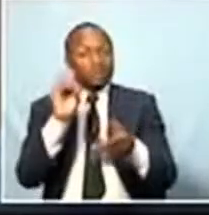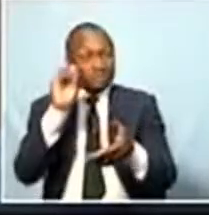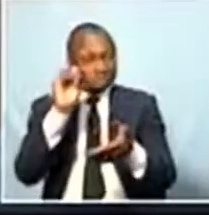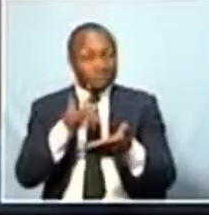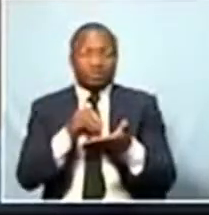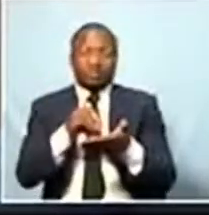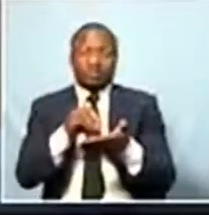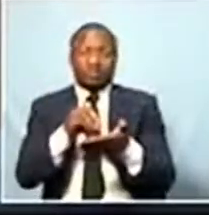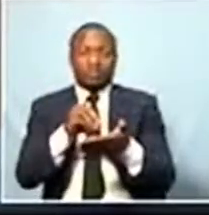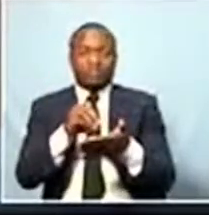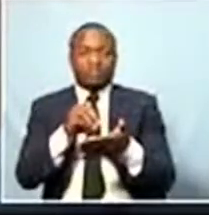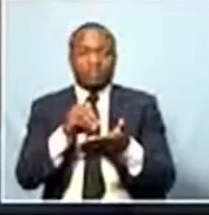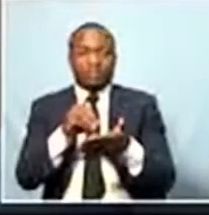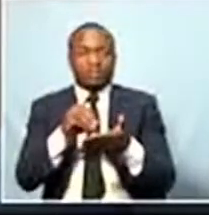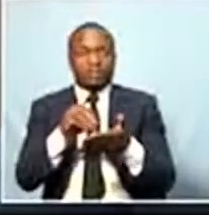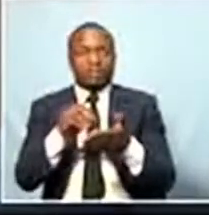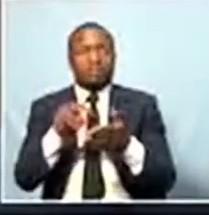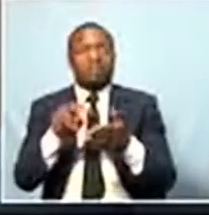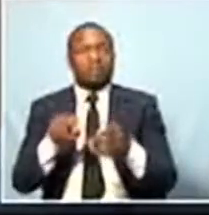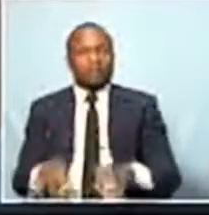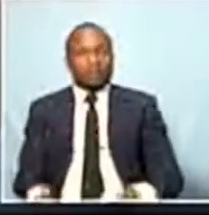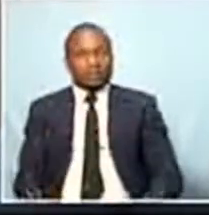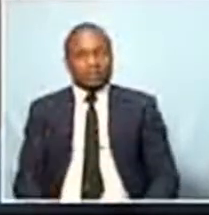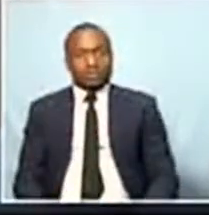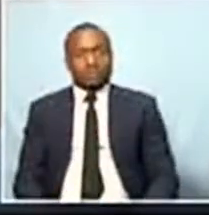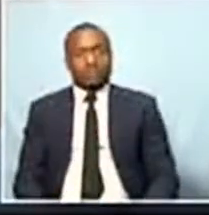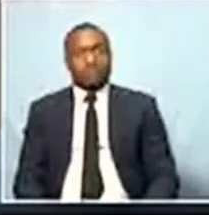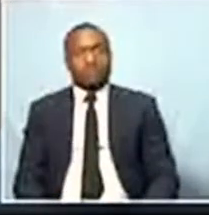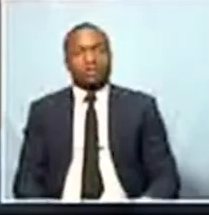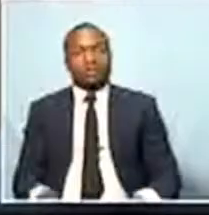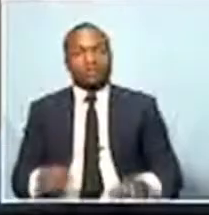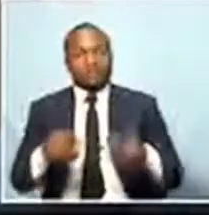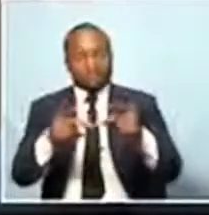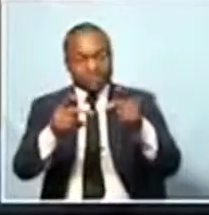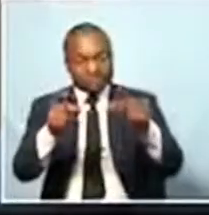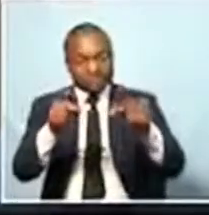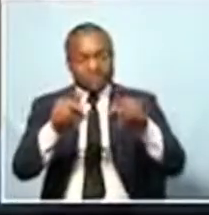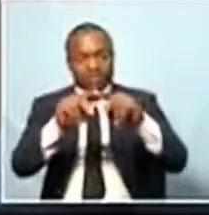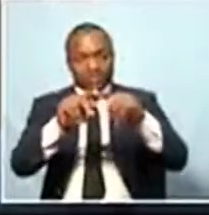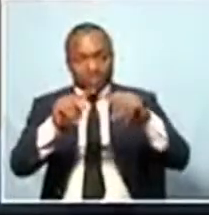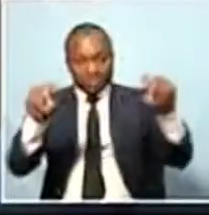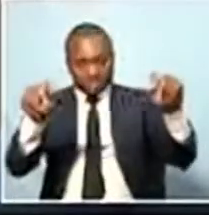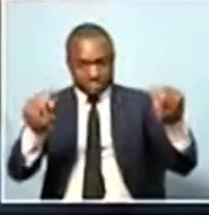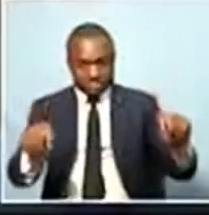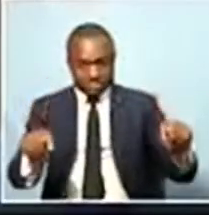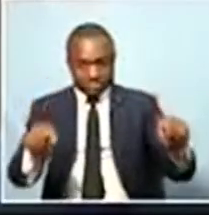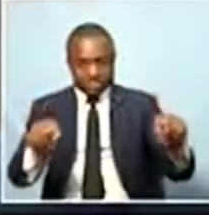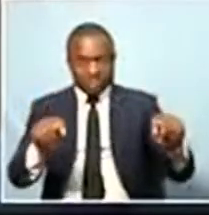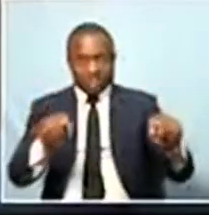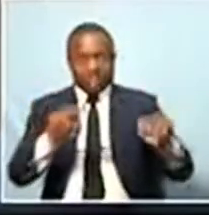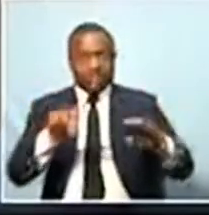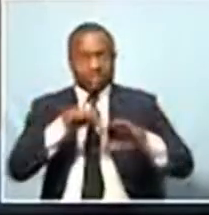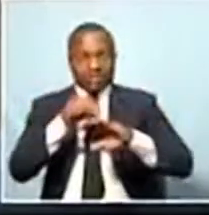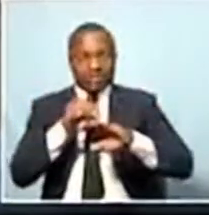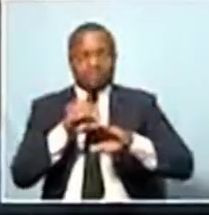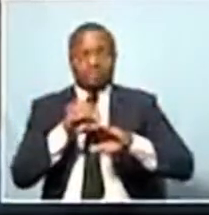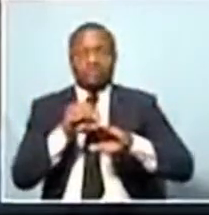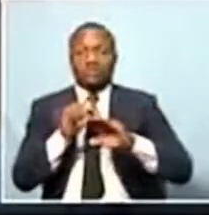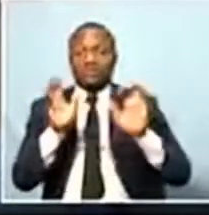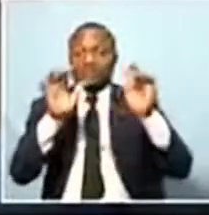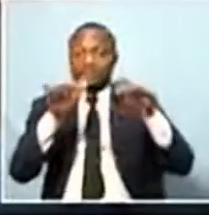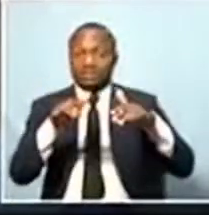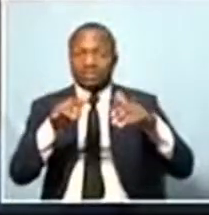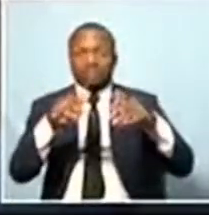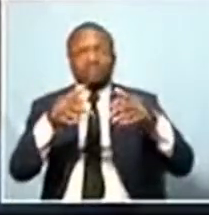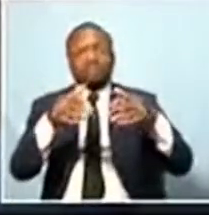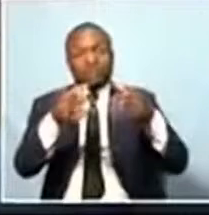at National Assembly offices so that people once in a while can pass through National Assembly offices and then you can